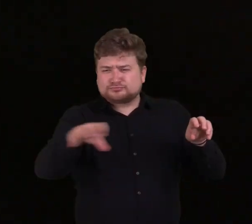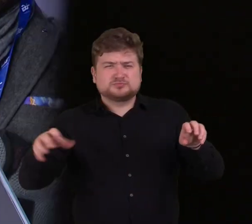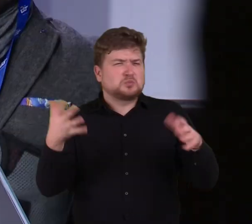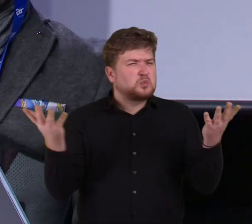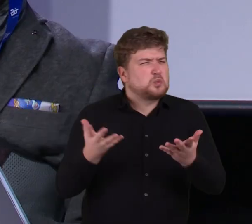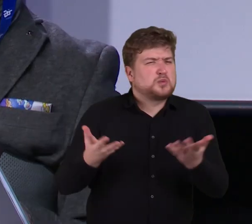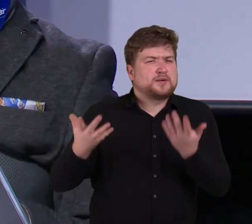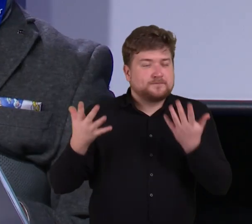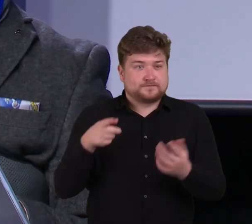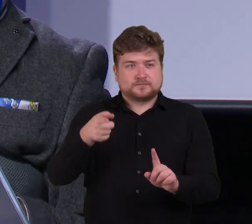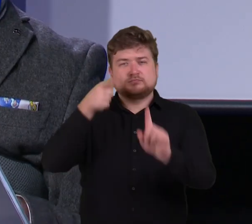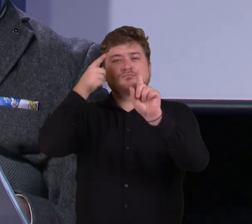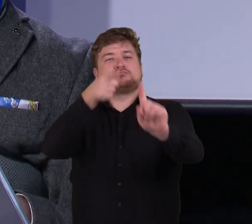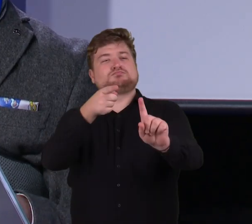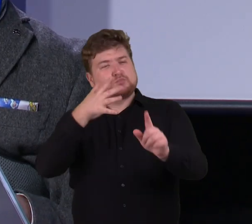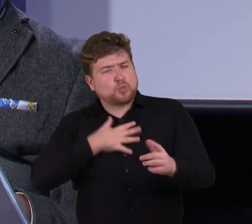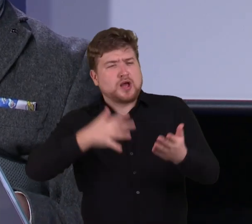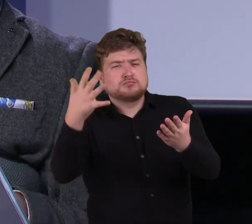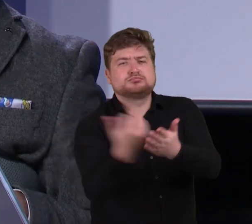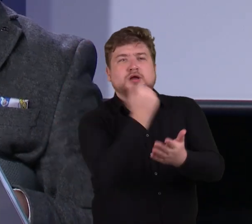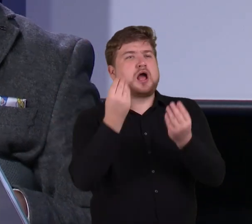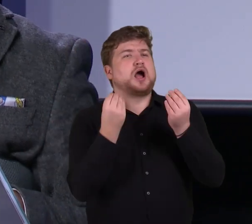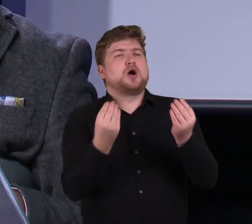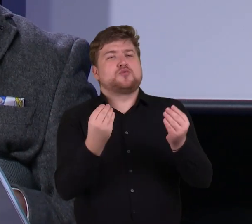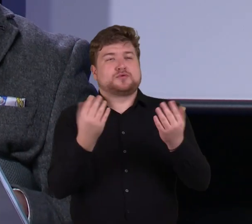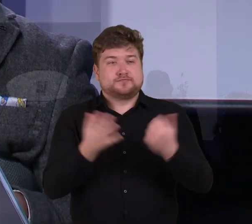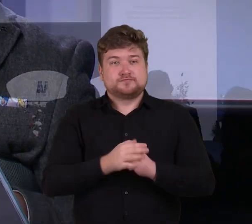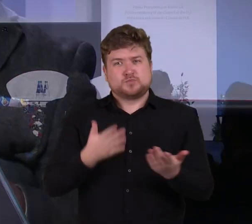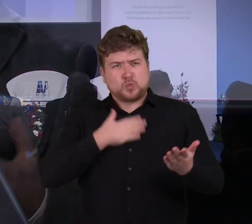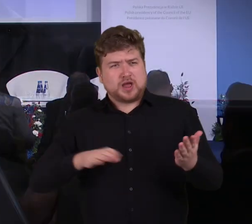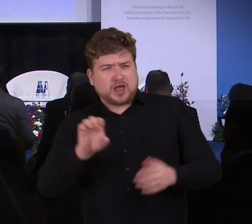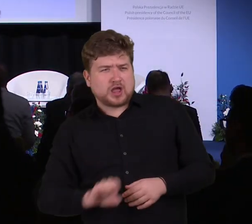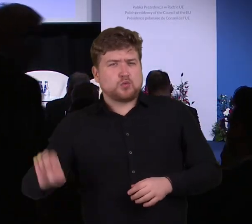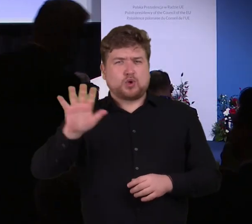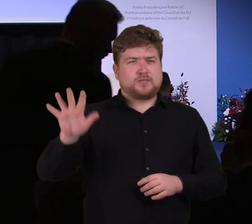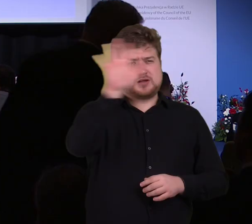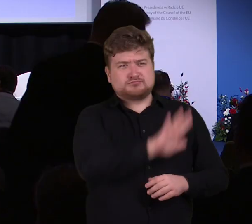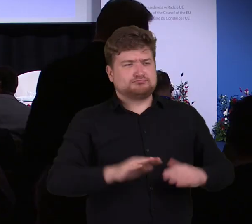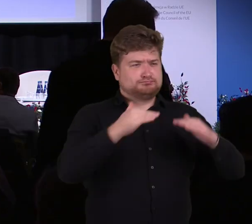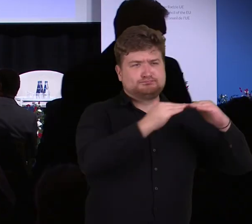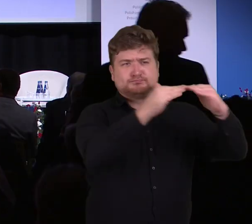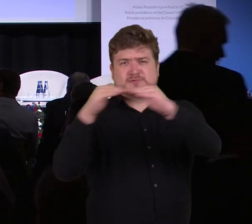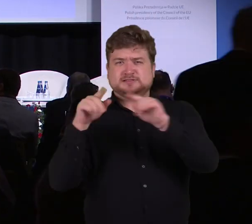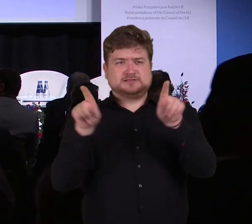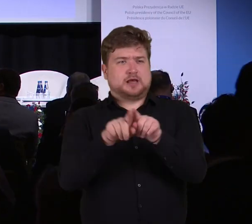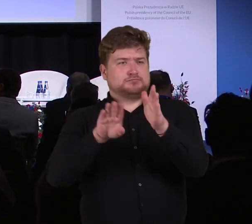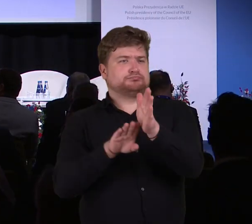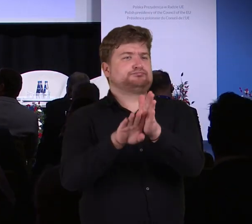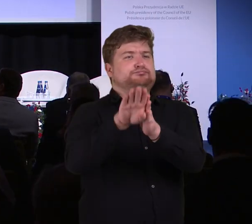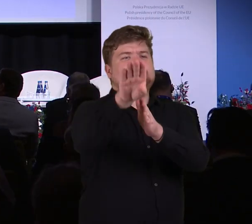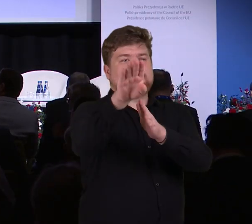Please welcome on stage Wiktor Szylarowski from ESPON Initiative, who will be our keynote speaker for the panel. Wiktor, the floor is